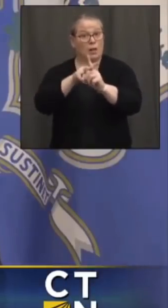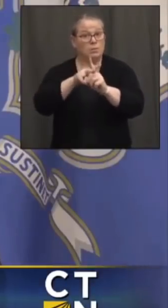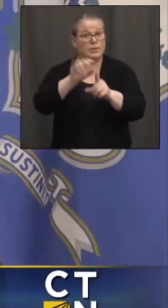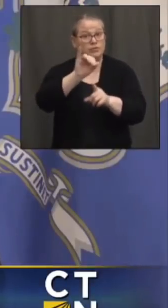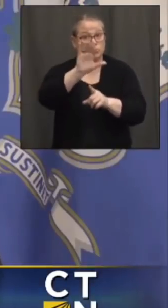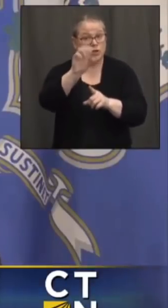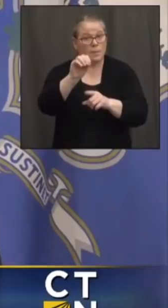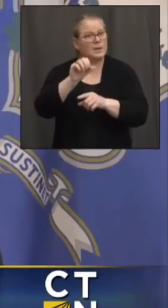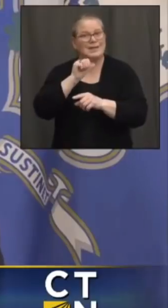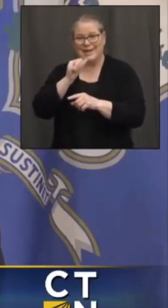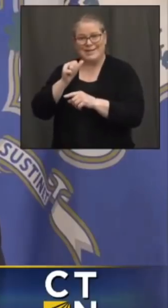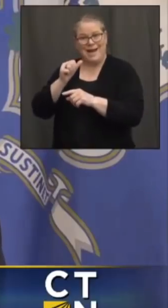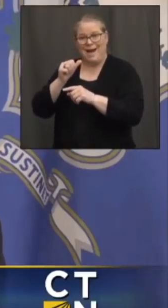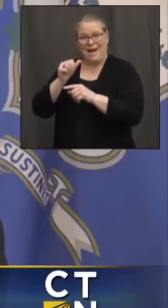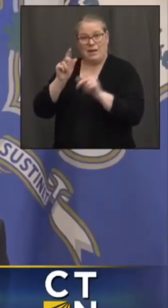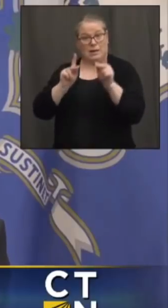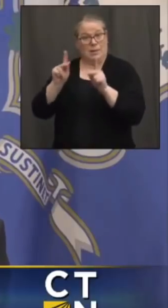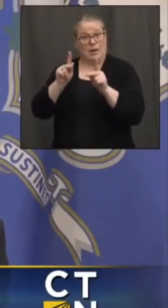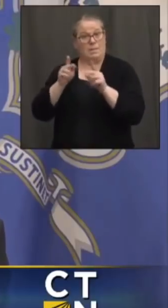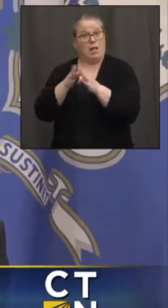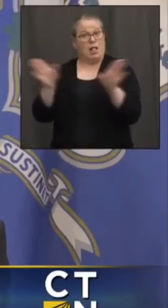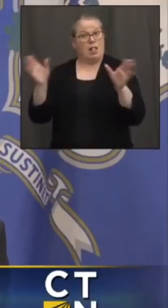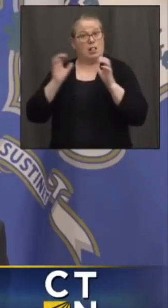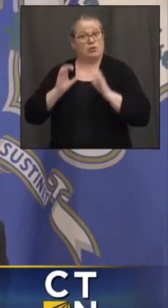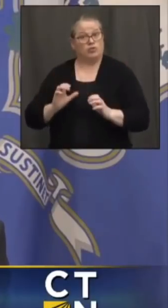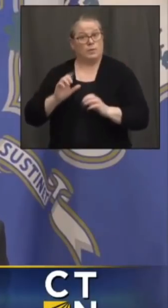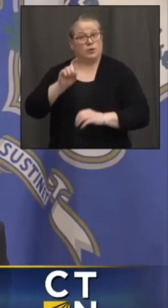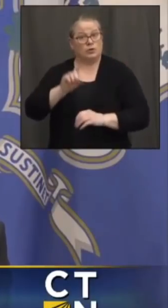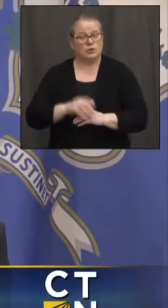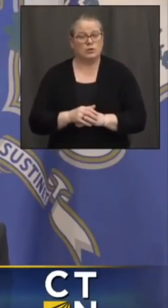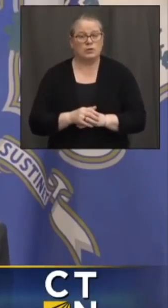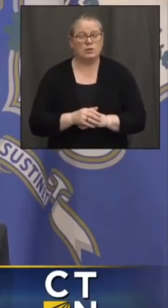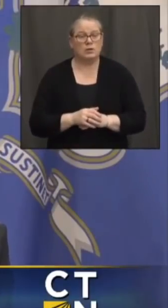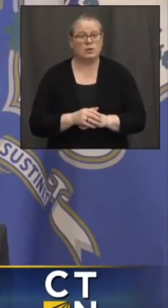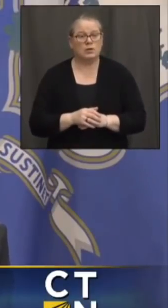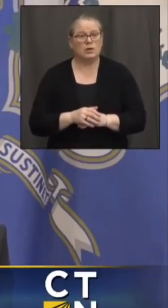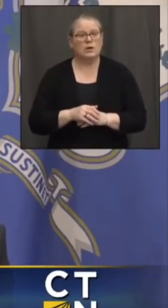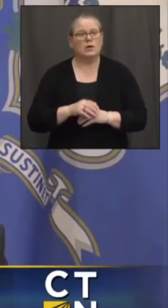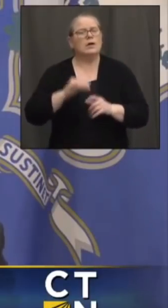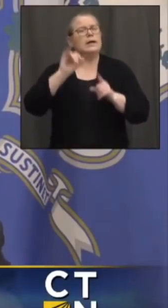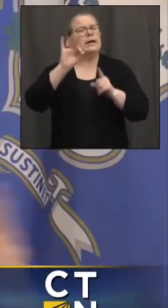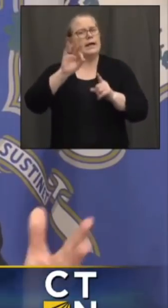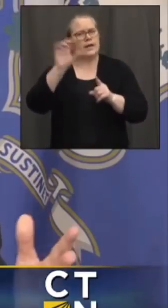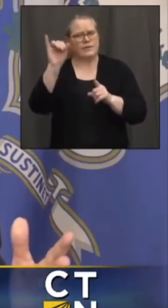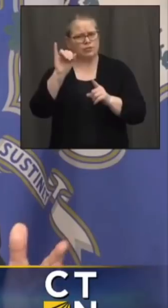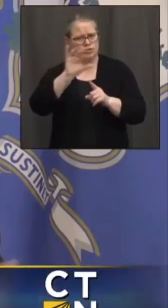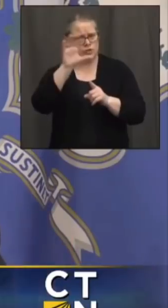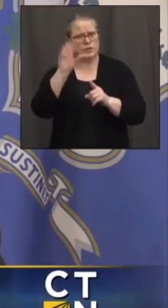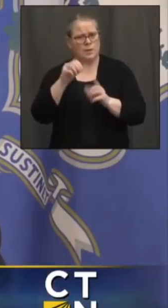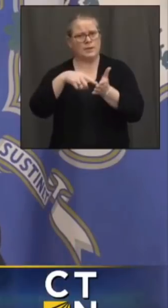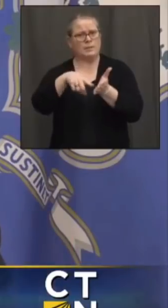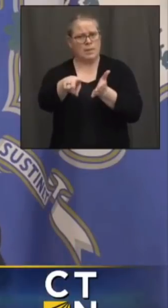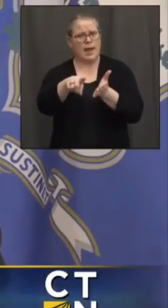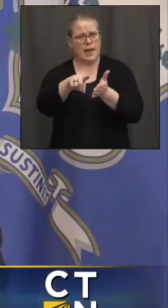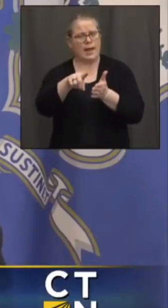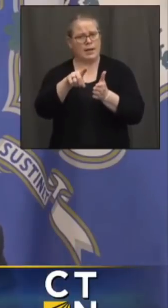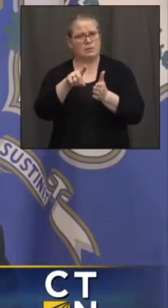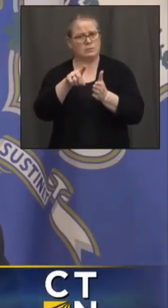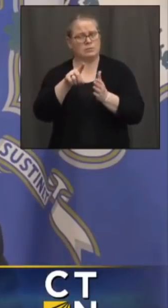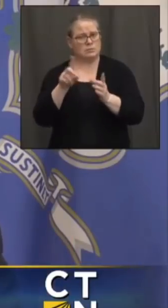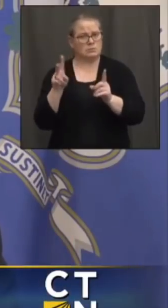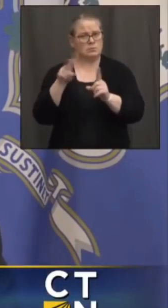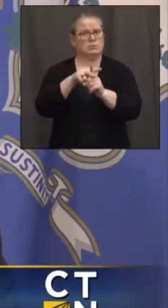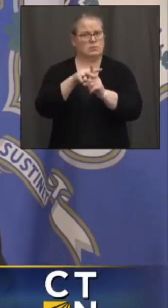The assessment, if it's paid for by an assessment on the insurance companies, it replaces